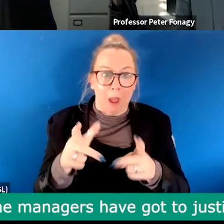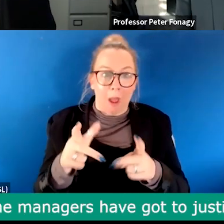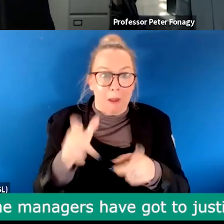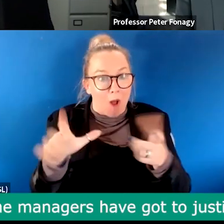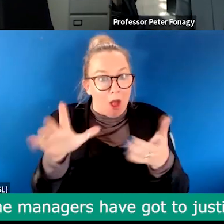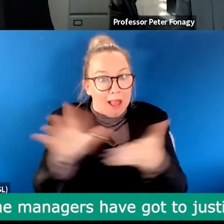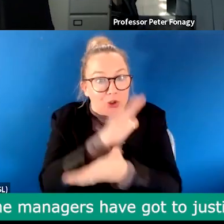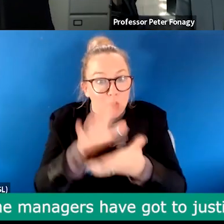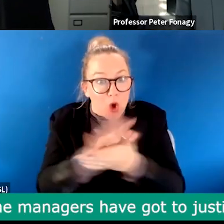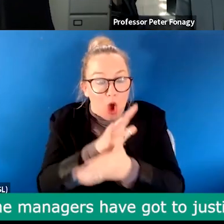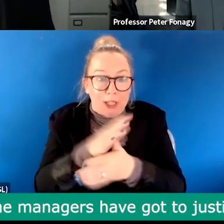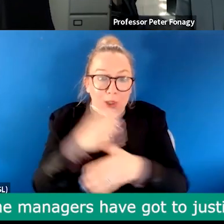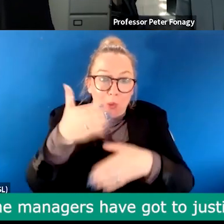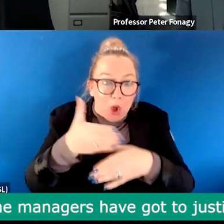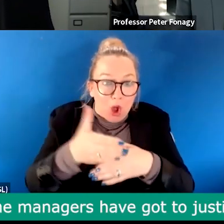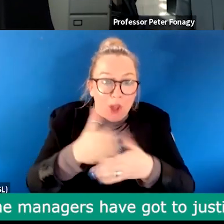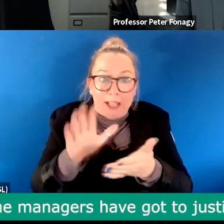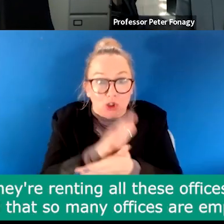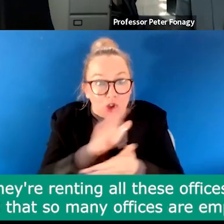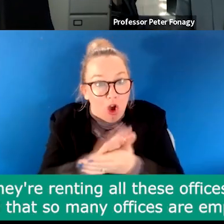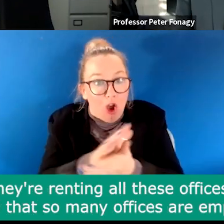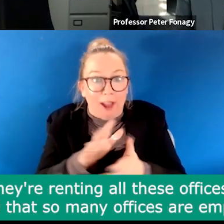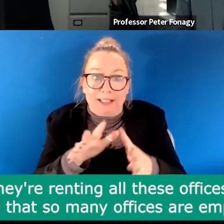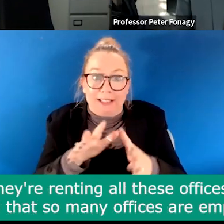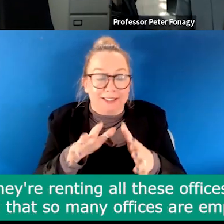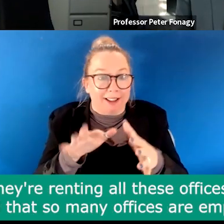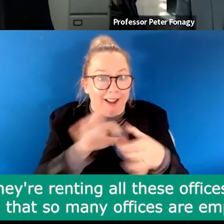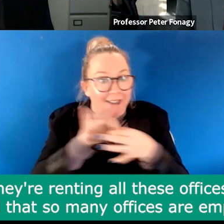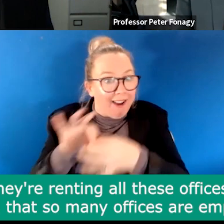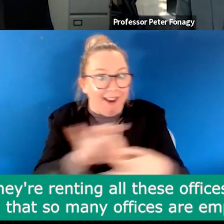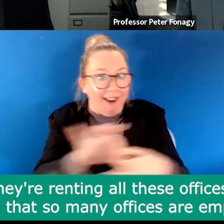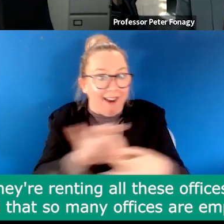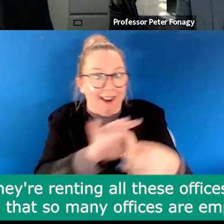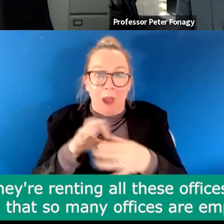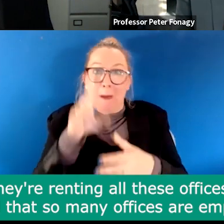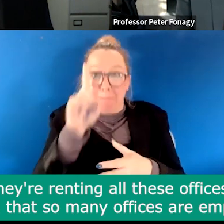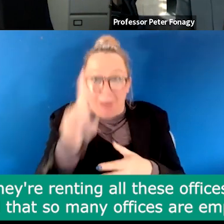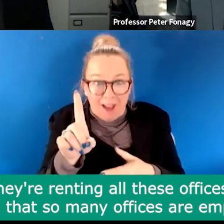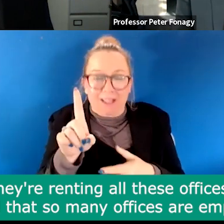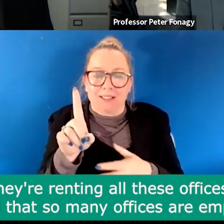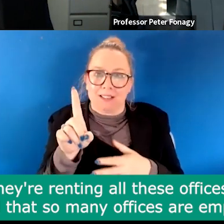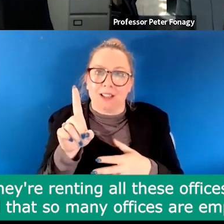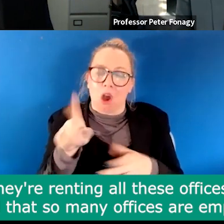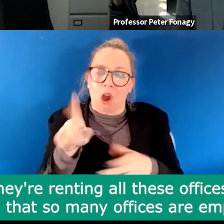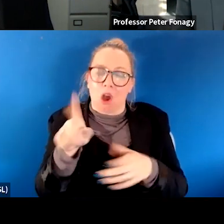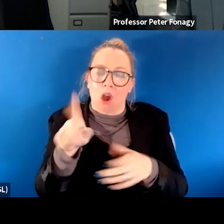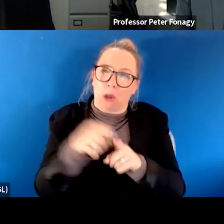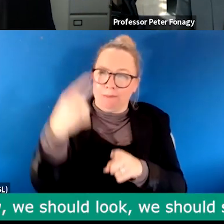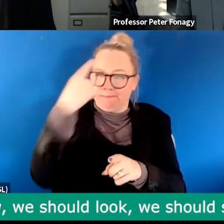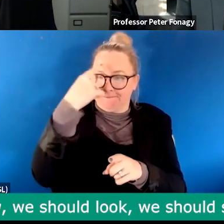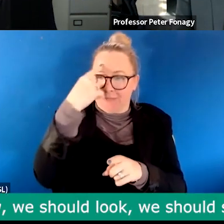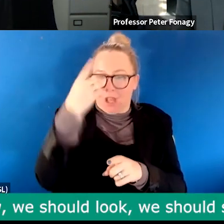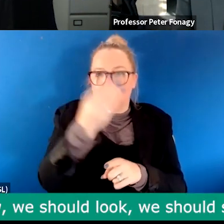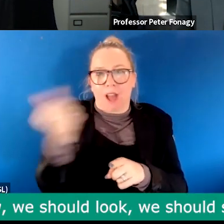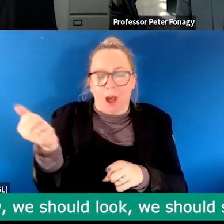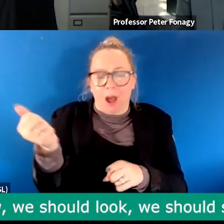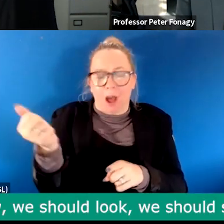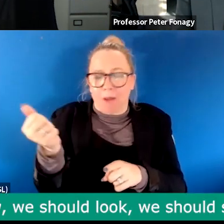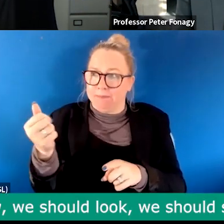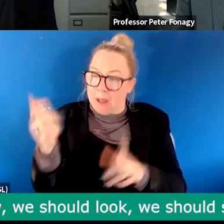because the managers who've got to justify the fact they're renting all these offices are extremely worried that so many offices are empty. You know,